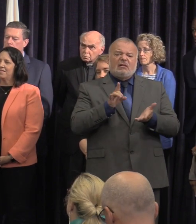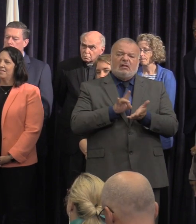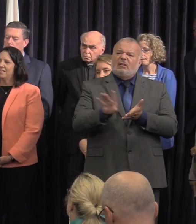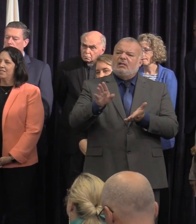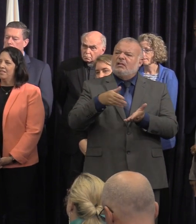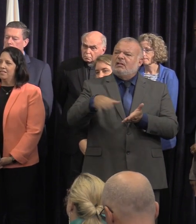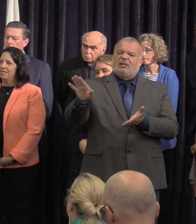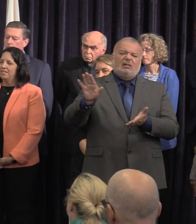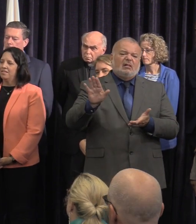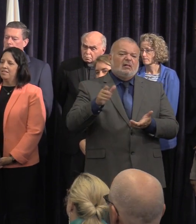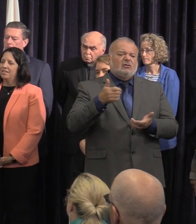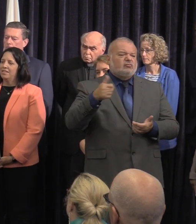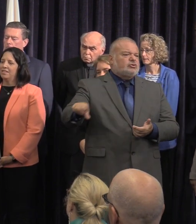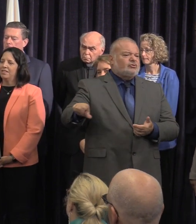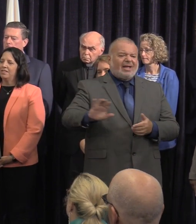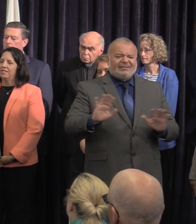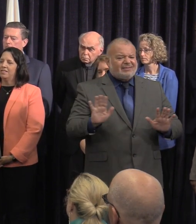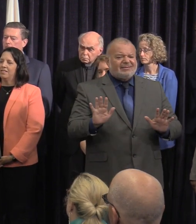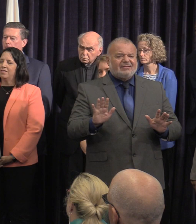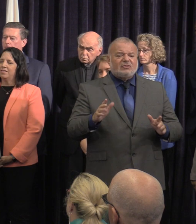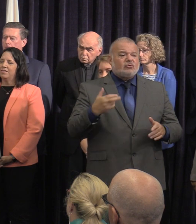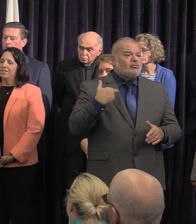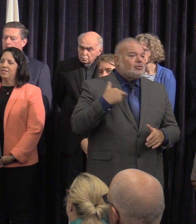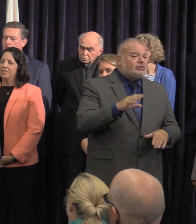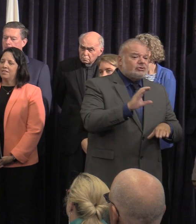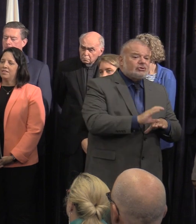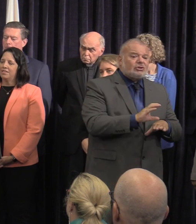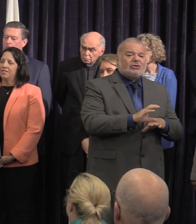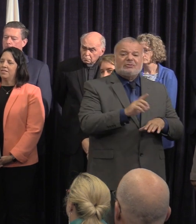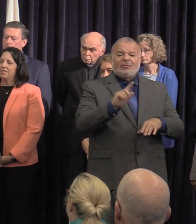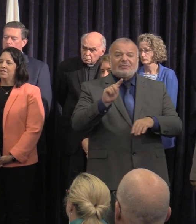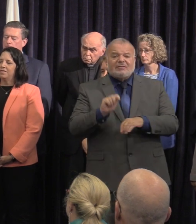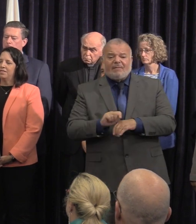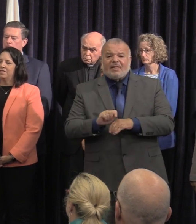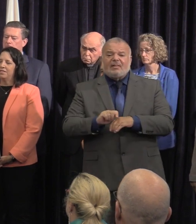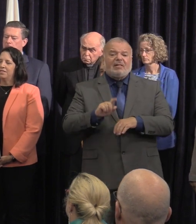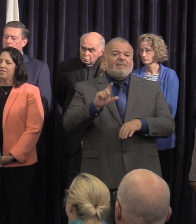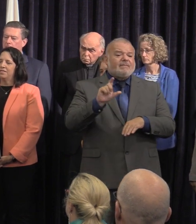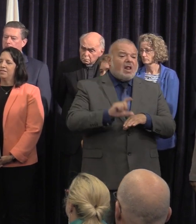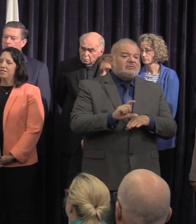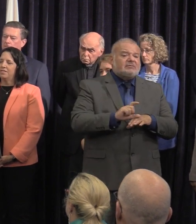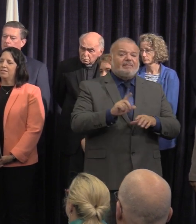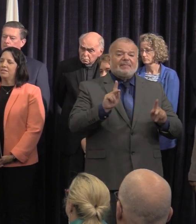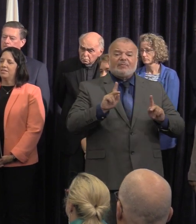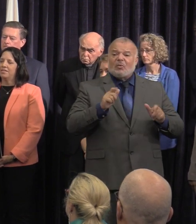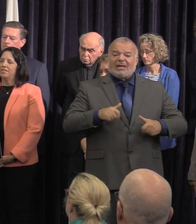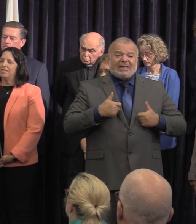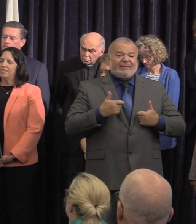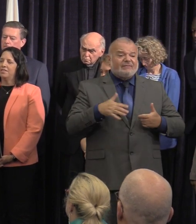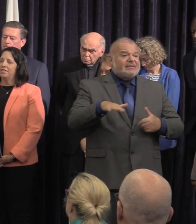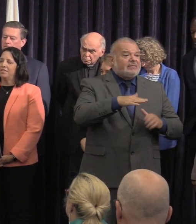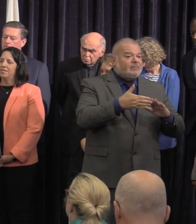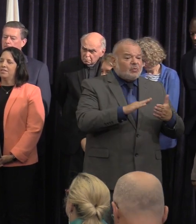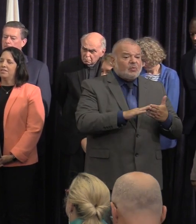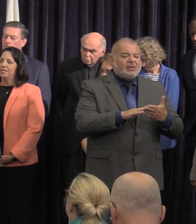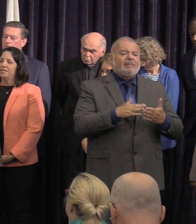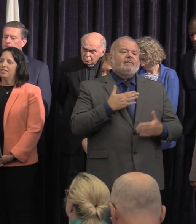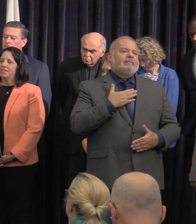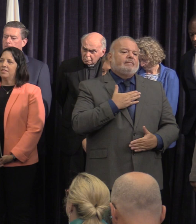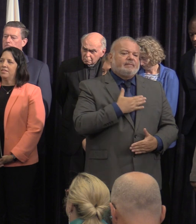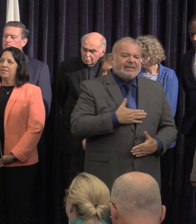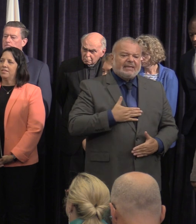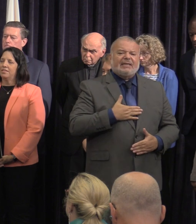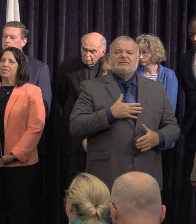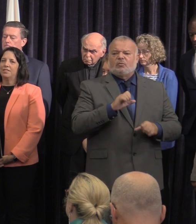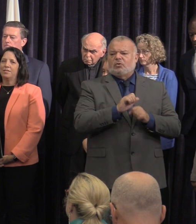groups, the philanthropy, volunteers, and concerned neighbors to unite around this crisis.